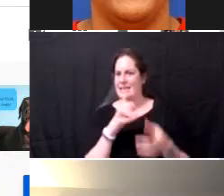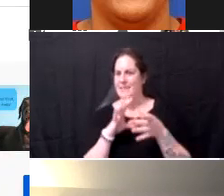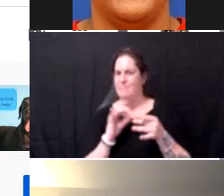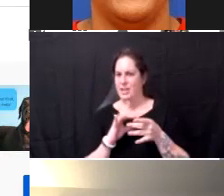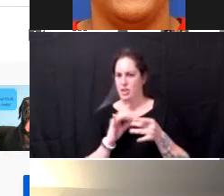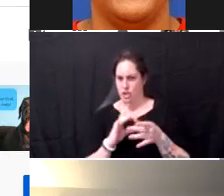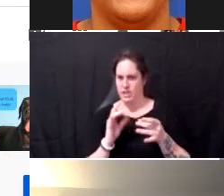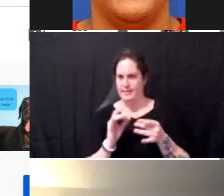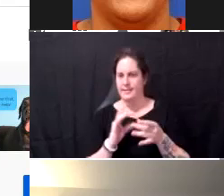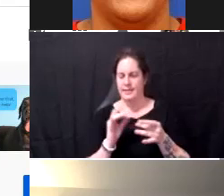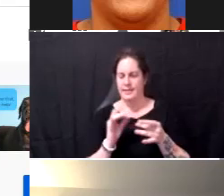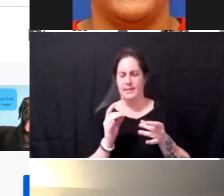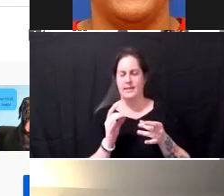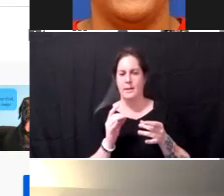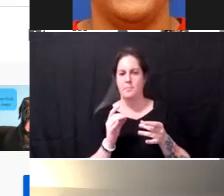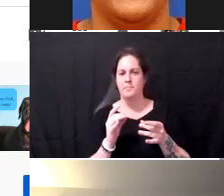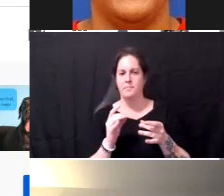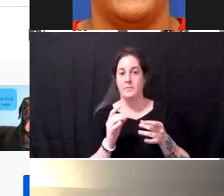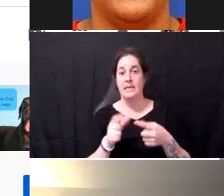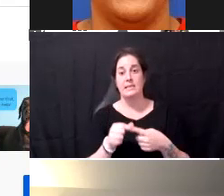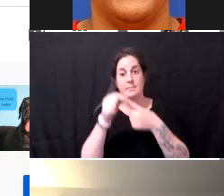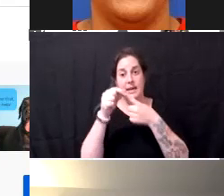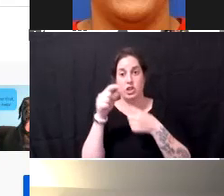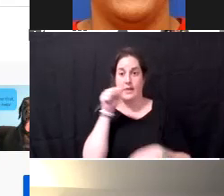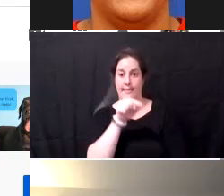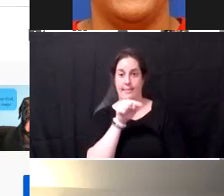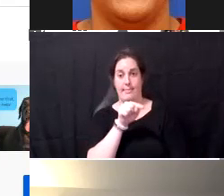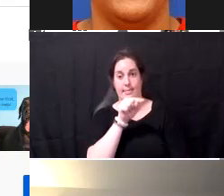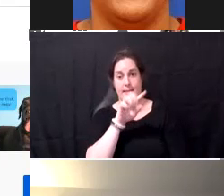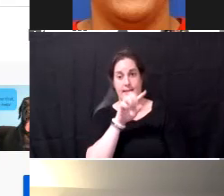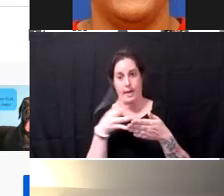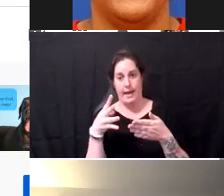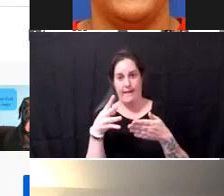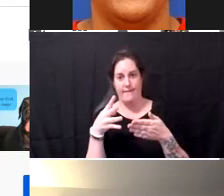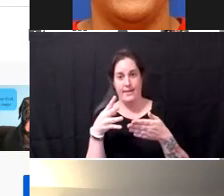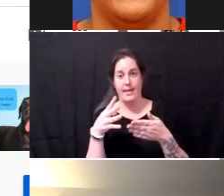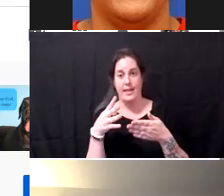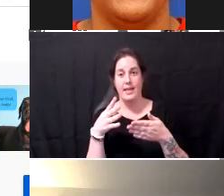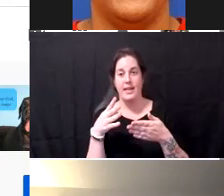okay? Especially on this one, because this one looks